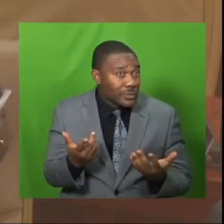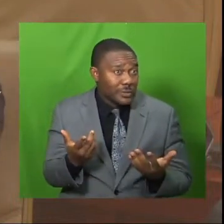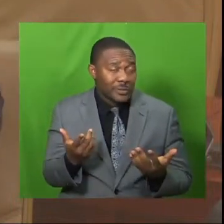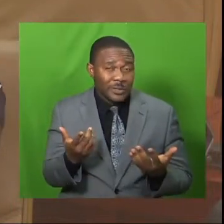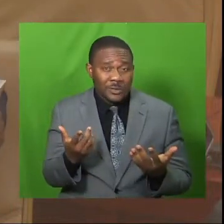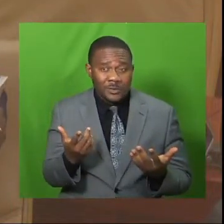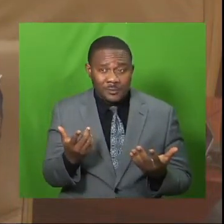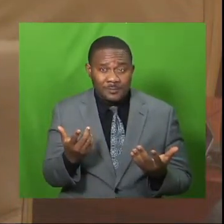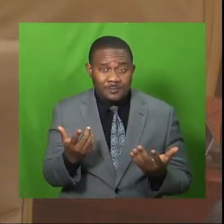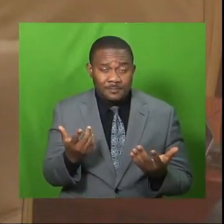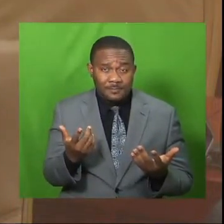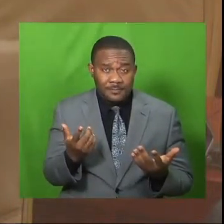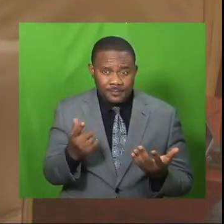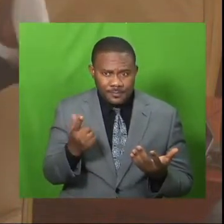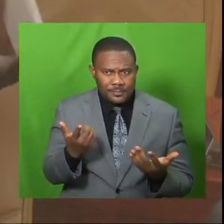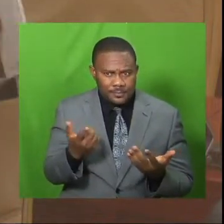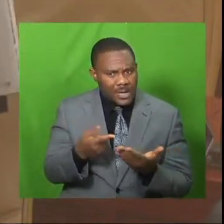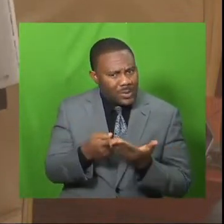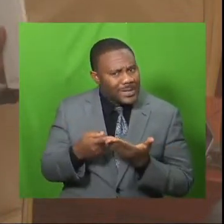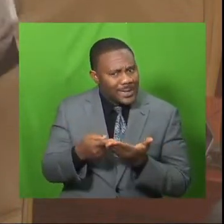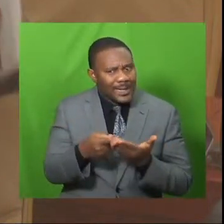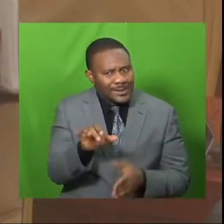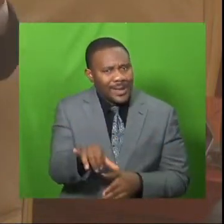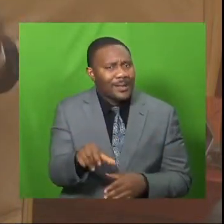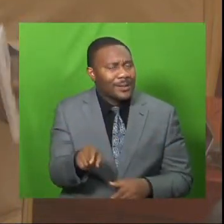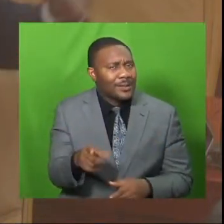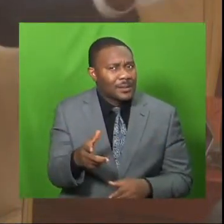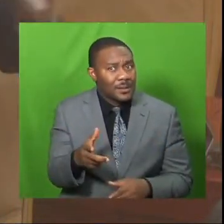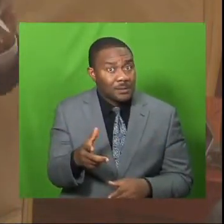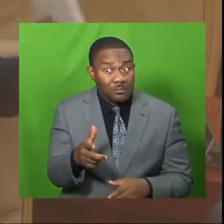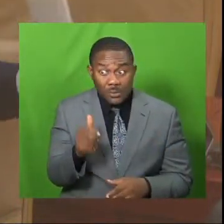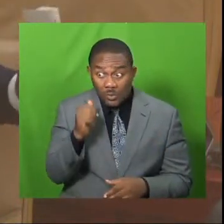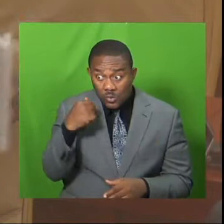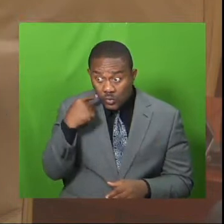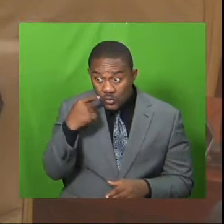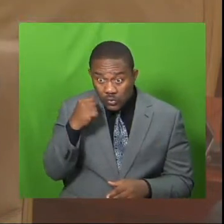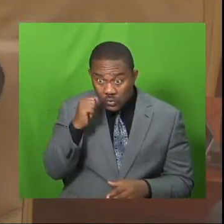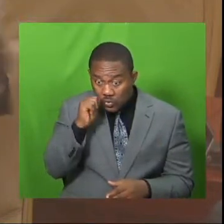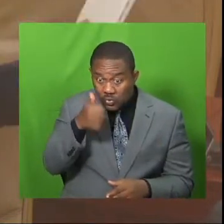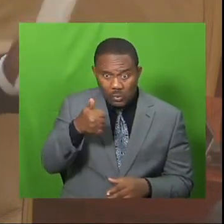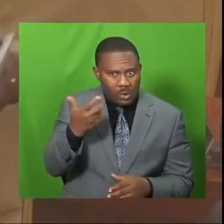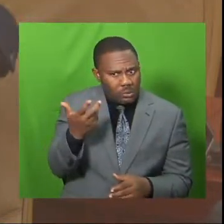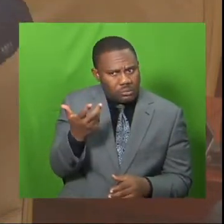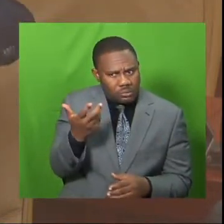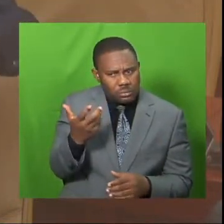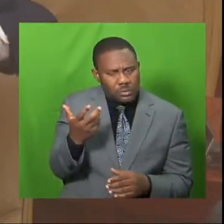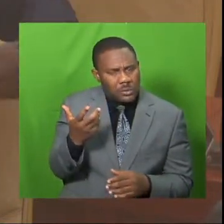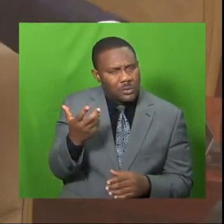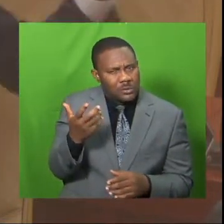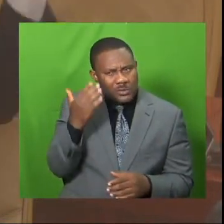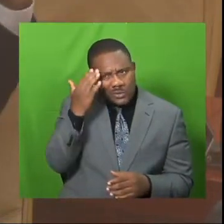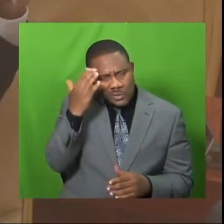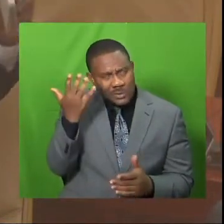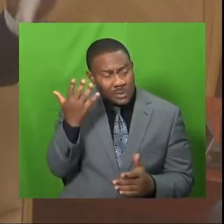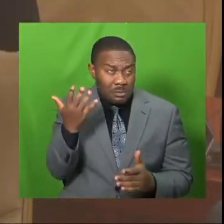important. It is important so that tomorrow we will know what we are doing. I'm not worried about you ruling in their favor, but